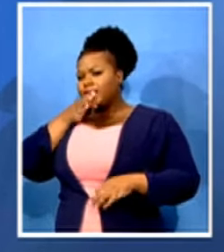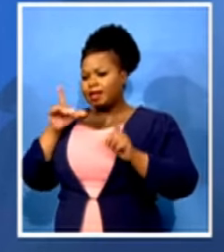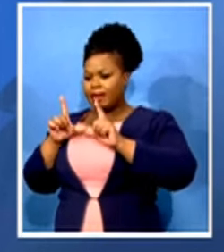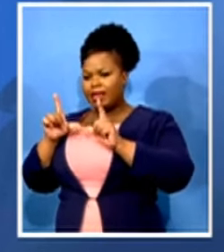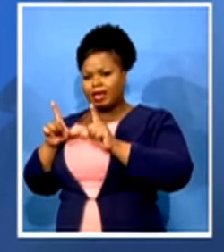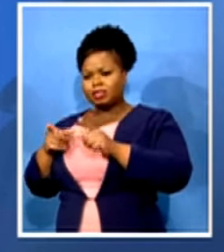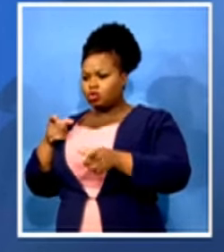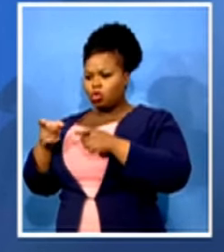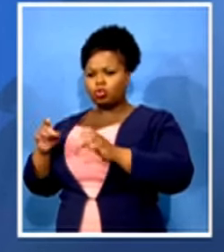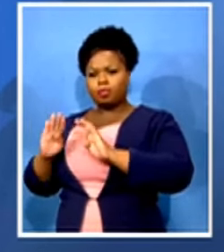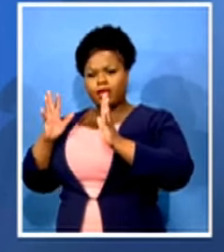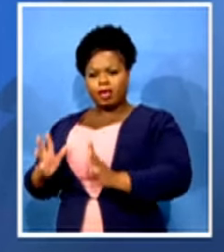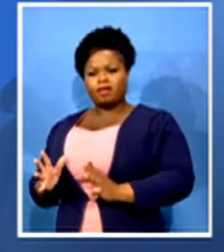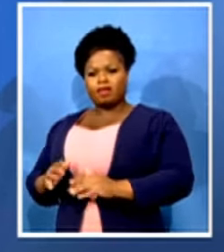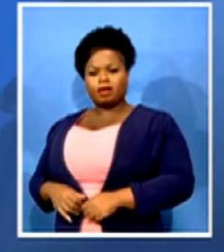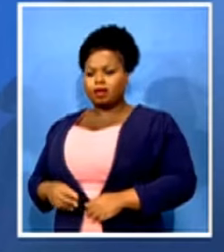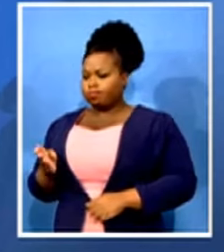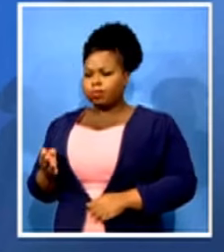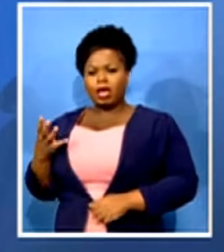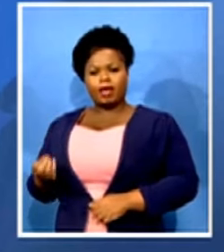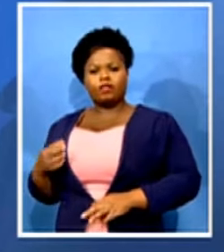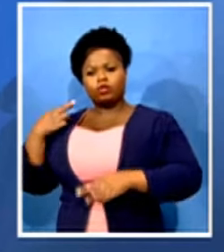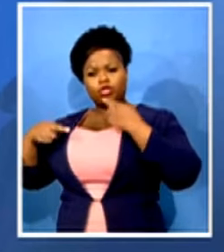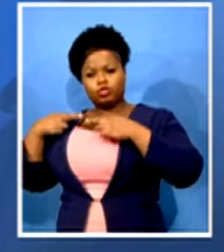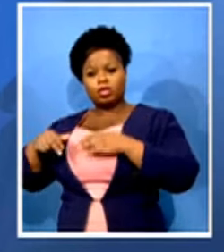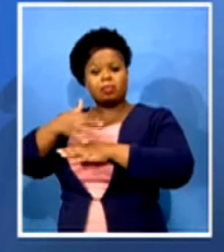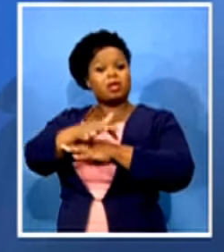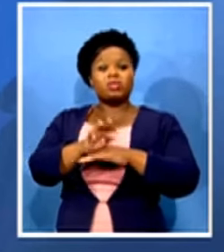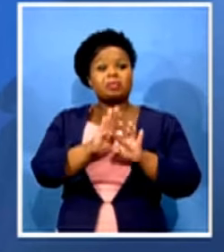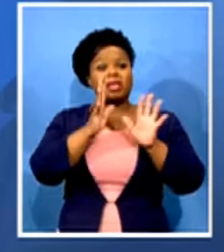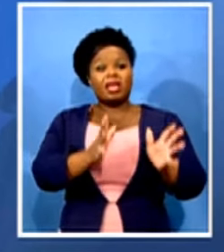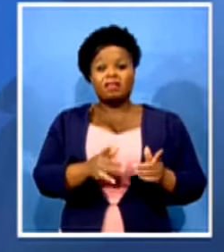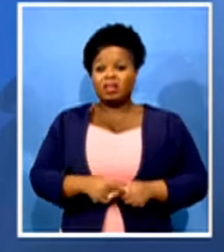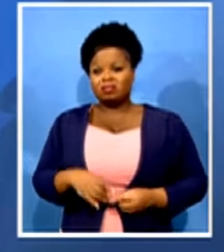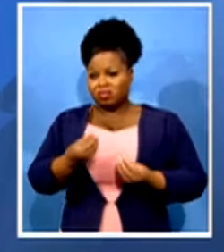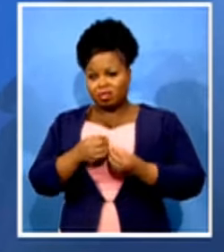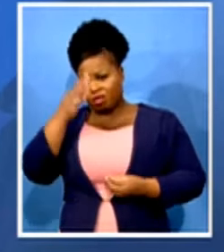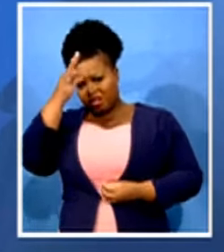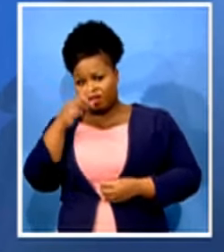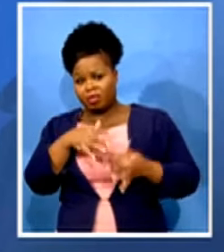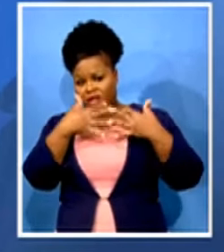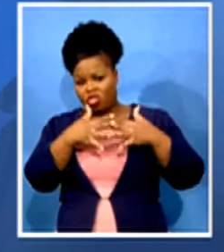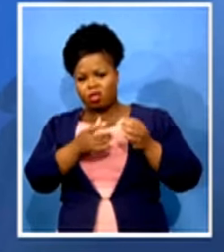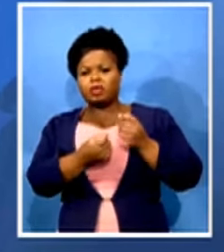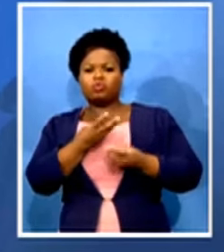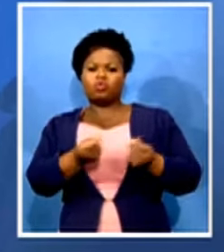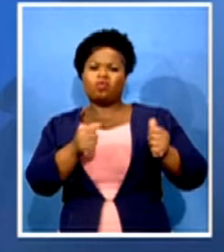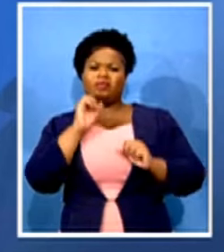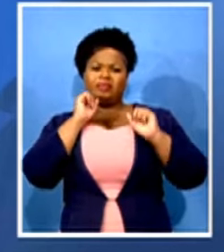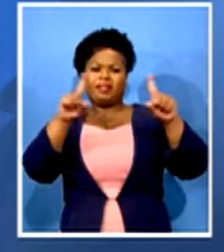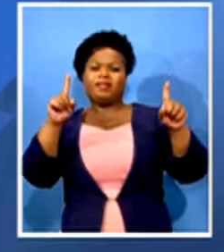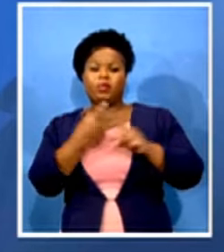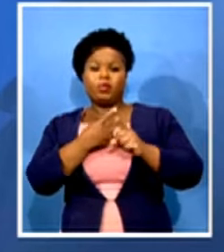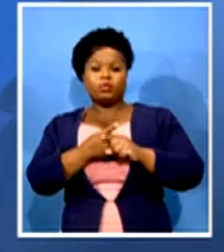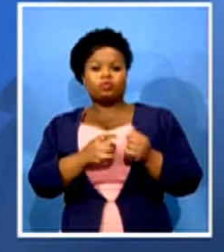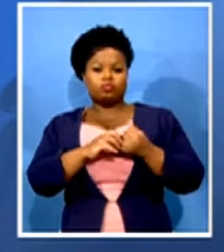The outside behaviour and the societal issues is something that government needs to work with, and the mobilisation of that behaviour for, you know, the extreme alcohol